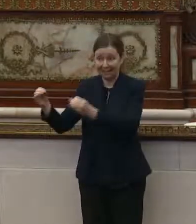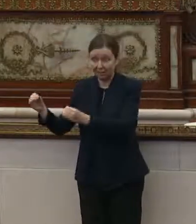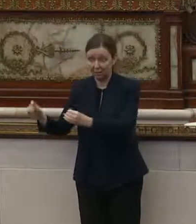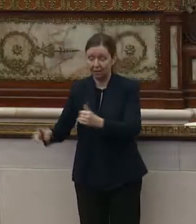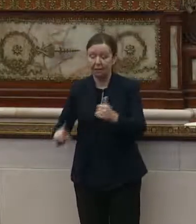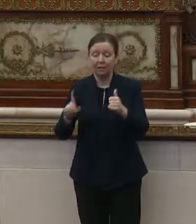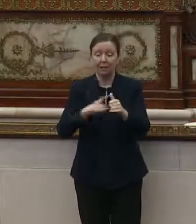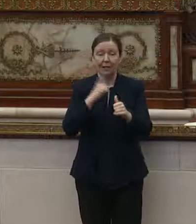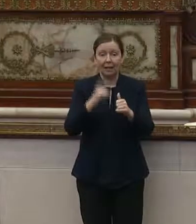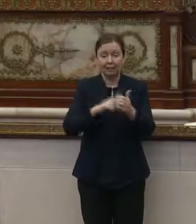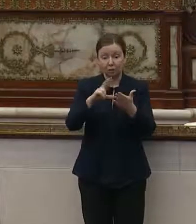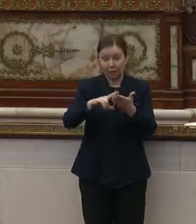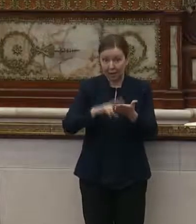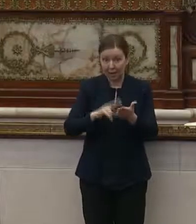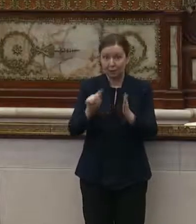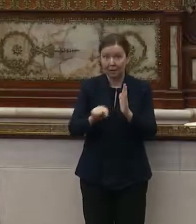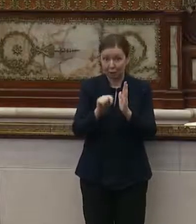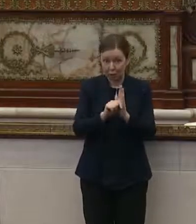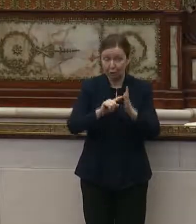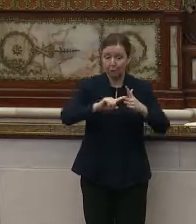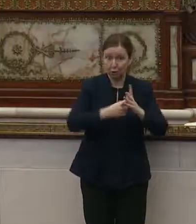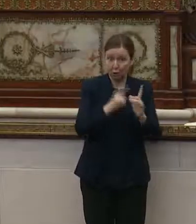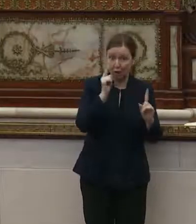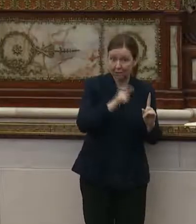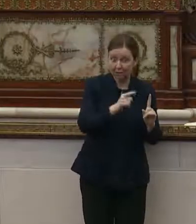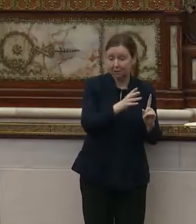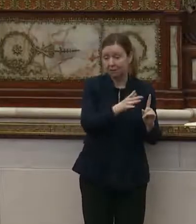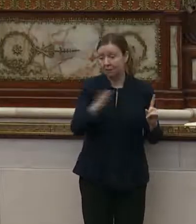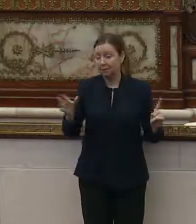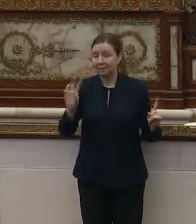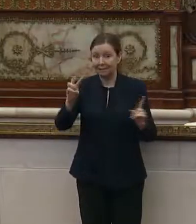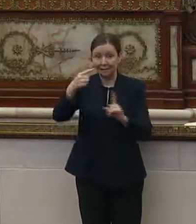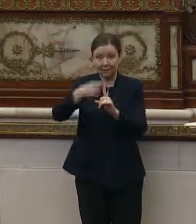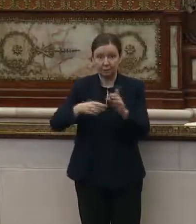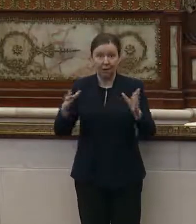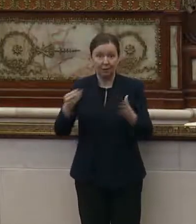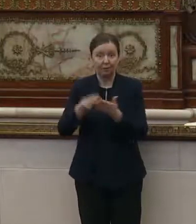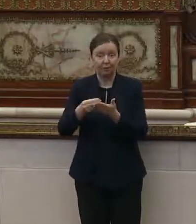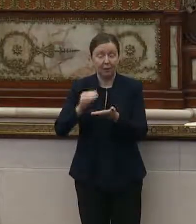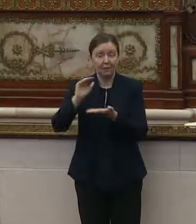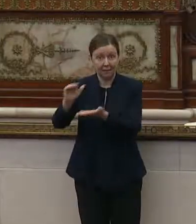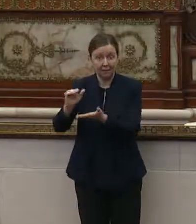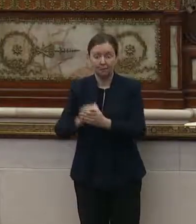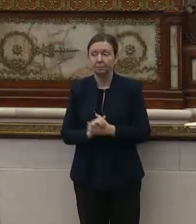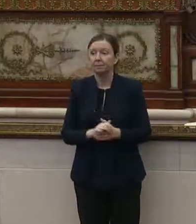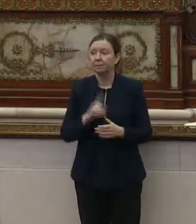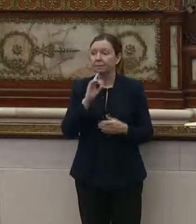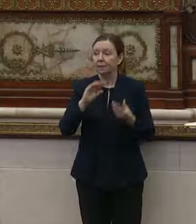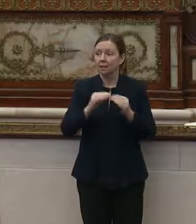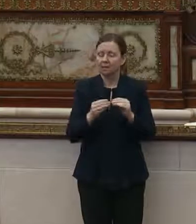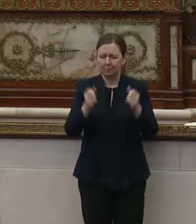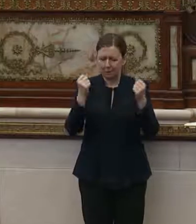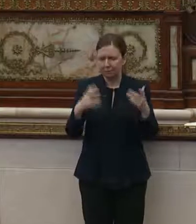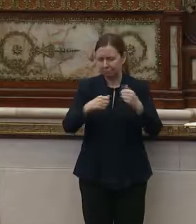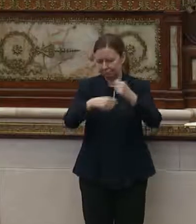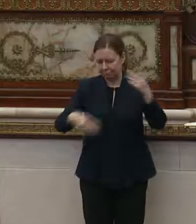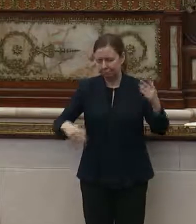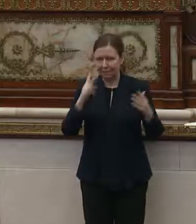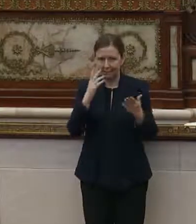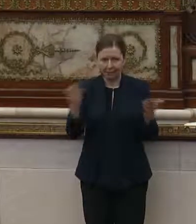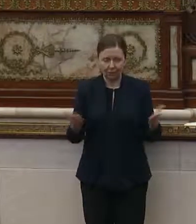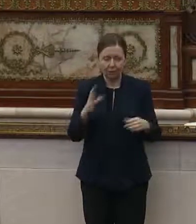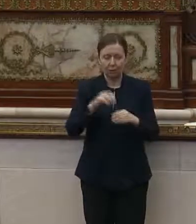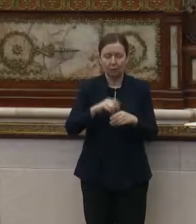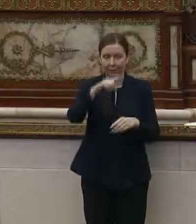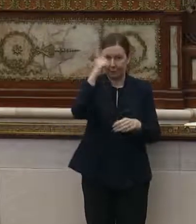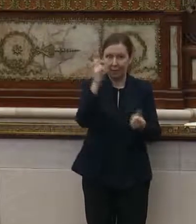initial contract term, and initial term of 6-month funding. There's a number of organizations I see here, including the